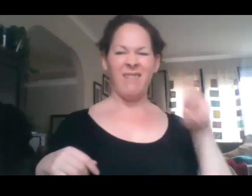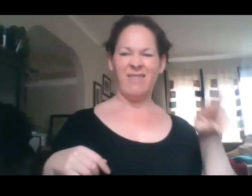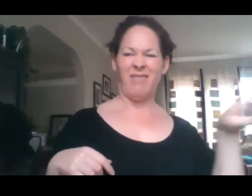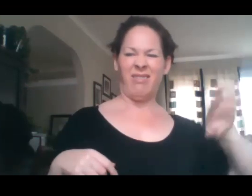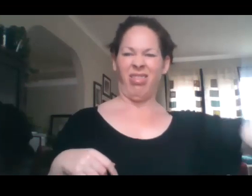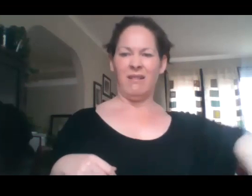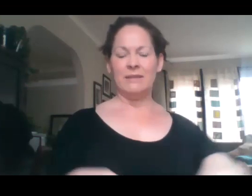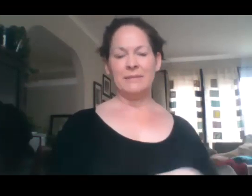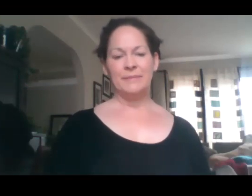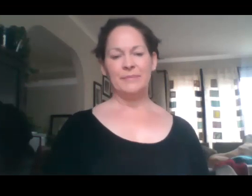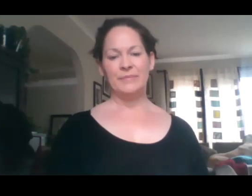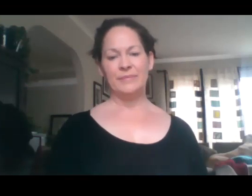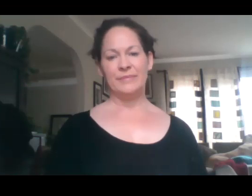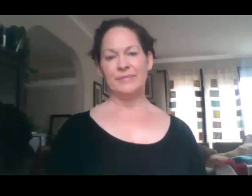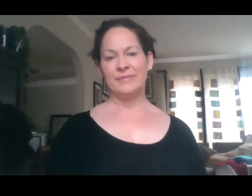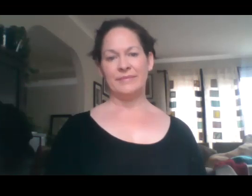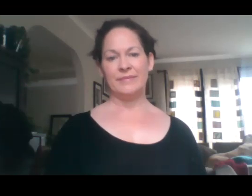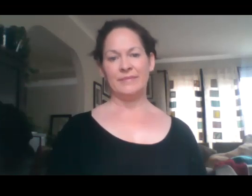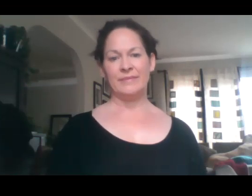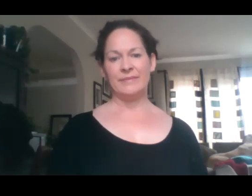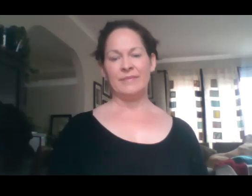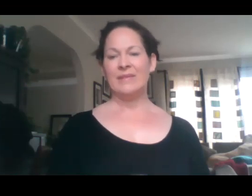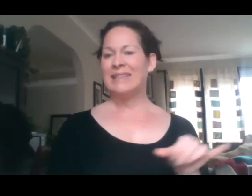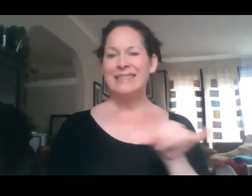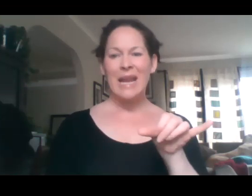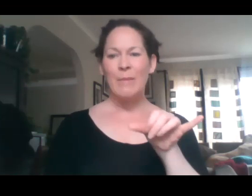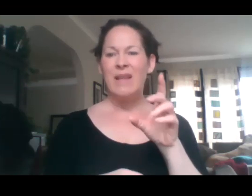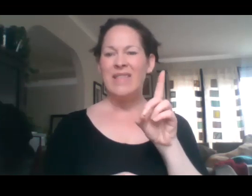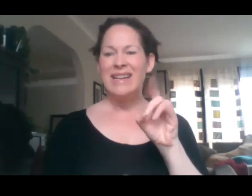fractional notation, even when I was doing the distance formula.